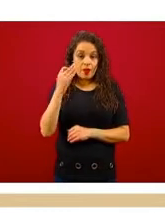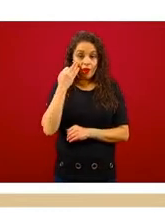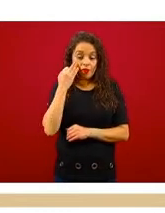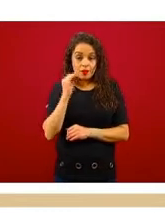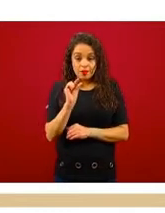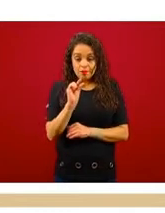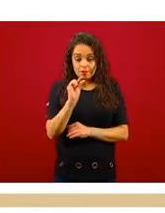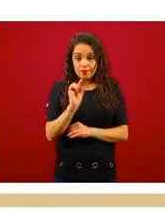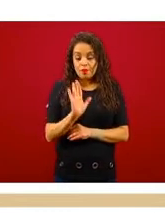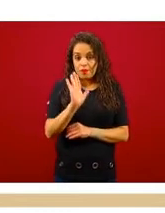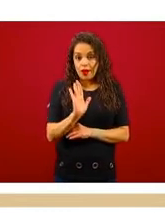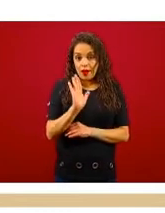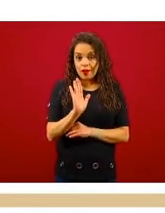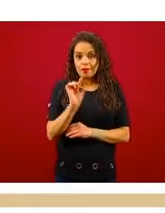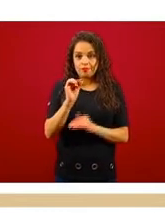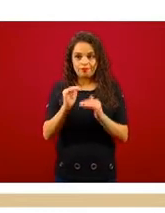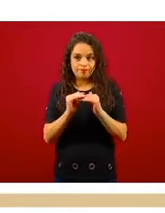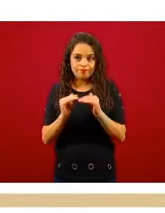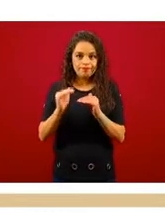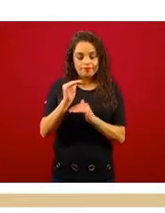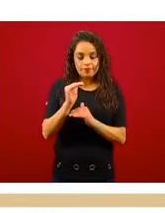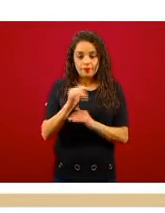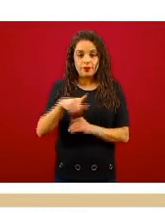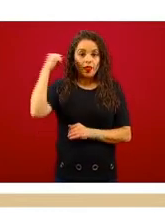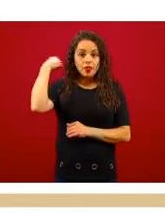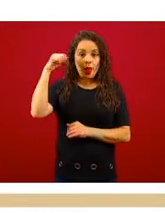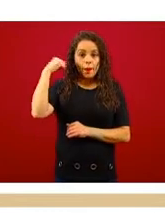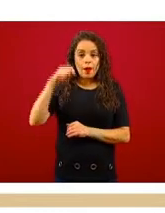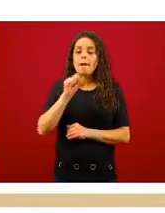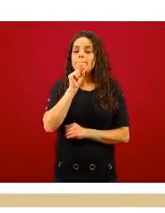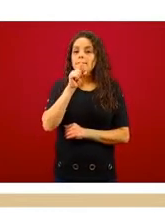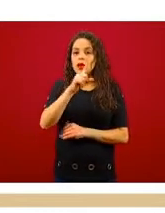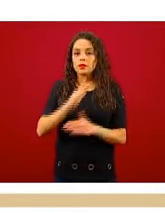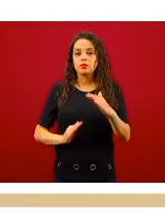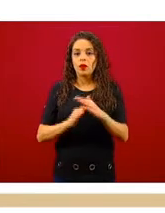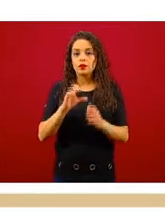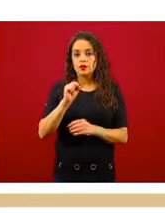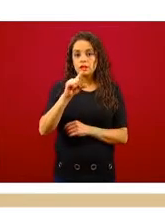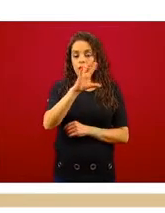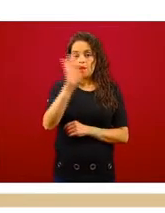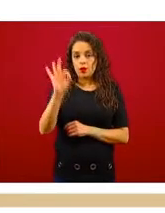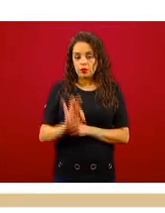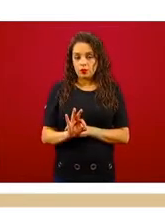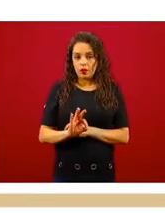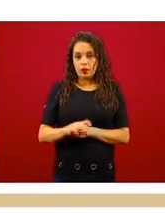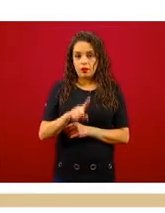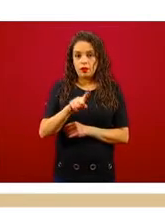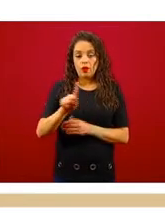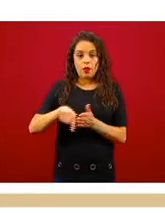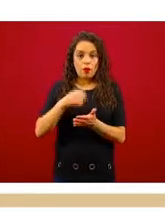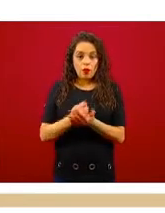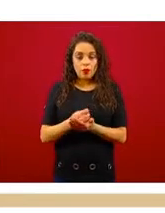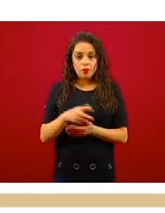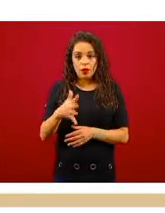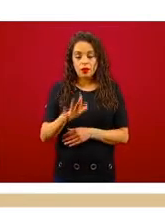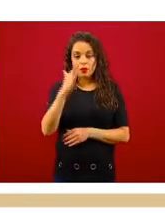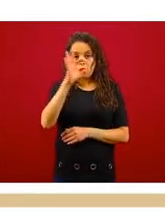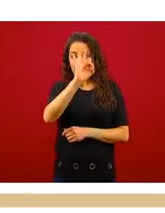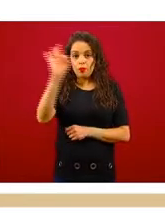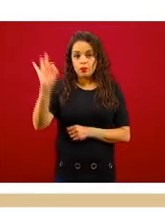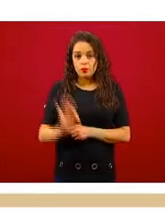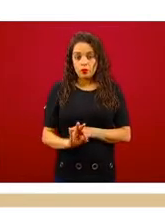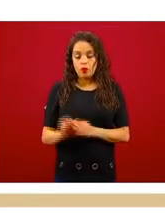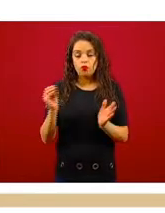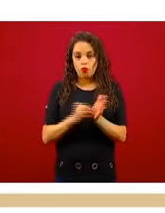able parece ser to que stay no. around En el that estado de Tabasco también 65%, but pegado al Facebook users not 65% so y much. In Tamaulipas Tabasco, they're alrededor del sticking around that